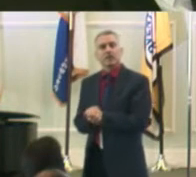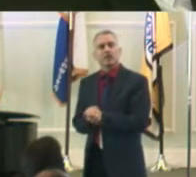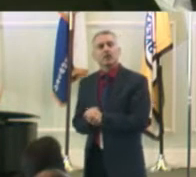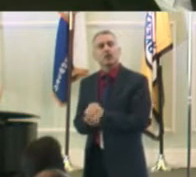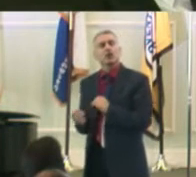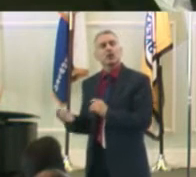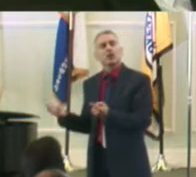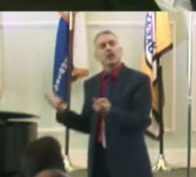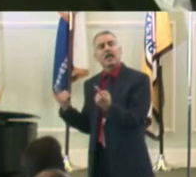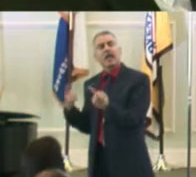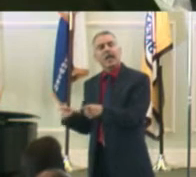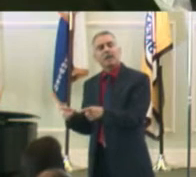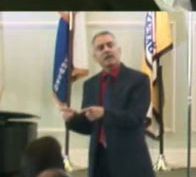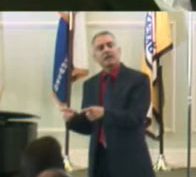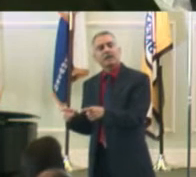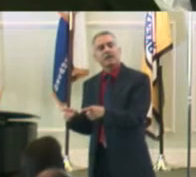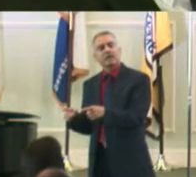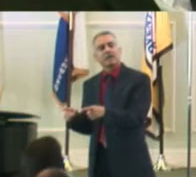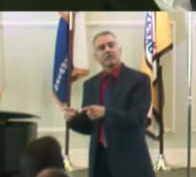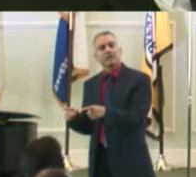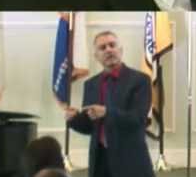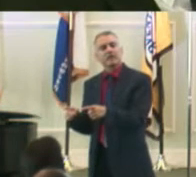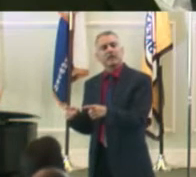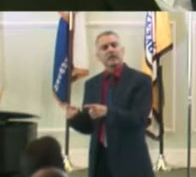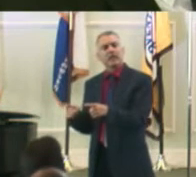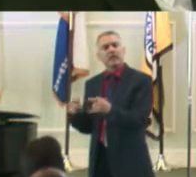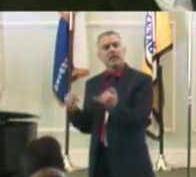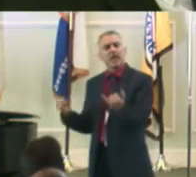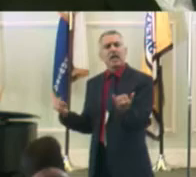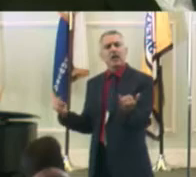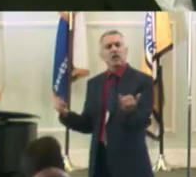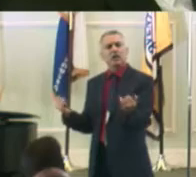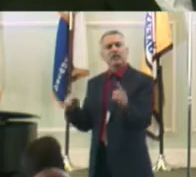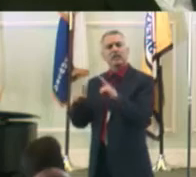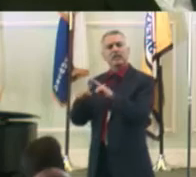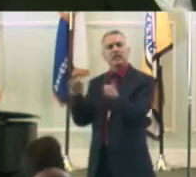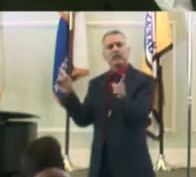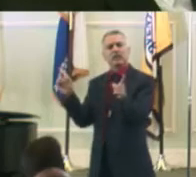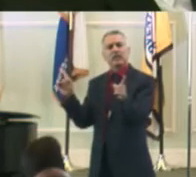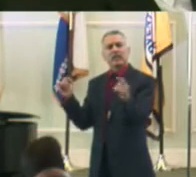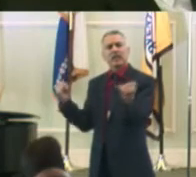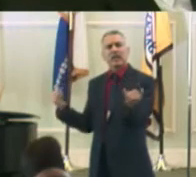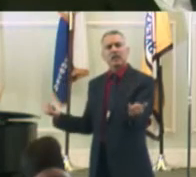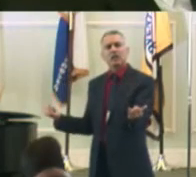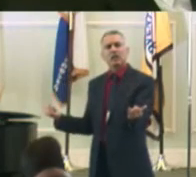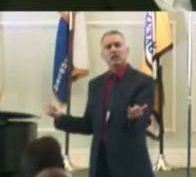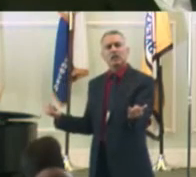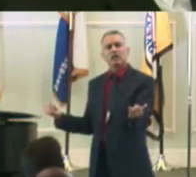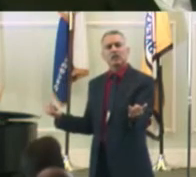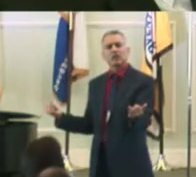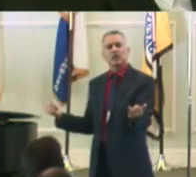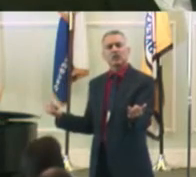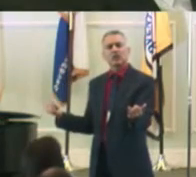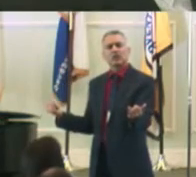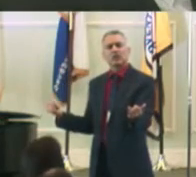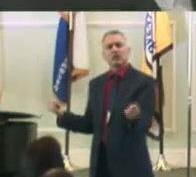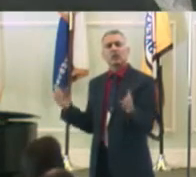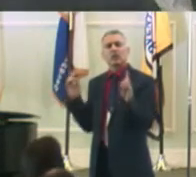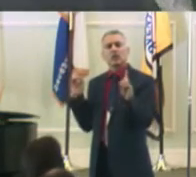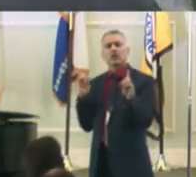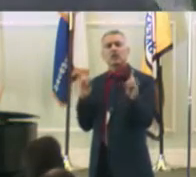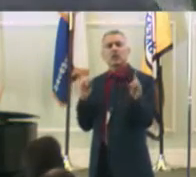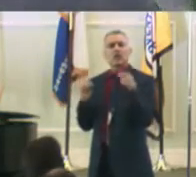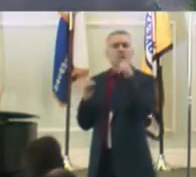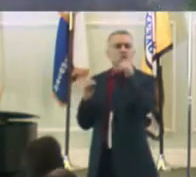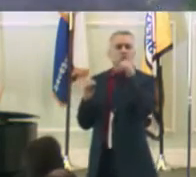came to them. He is praying different. It's not what we're used to hearing. So that vocal disciple, I don't know, was it Peter, was it James,